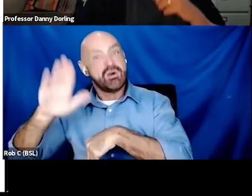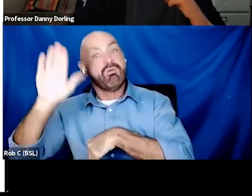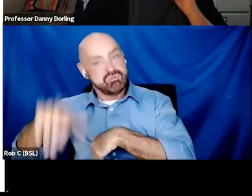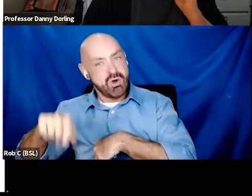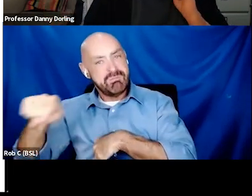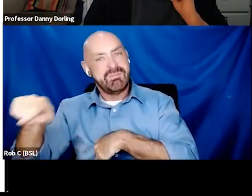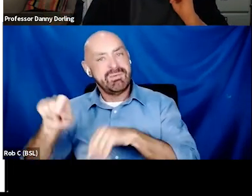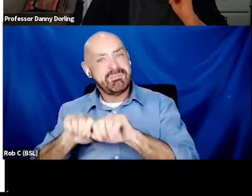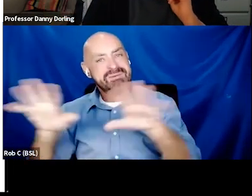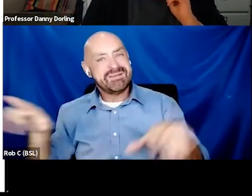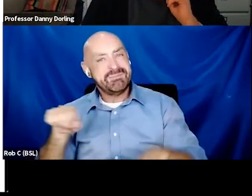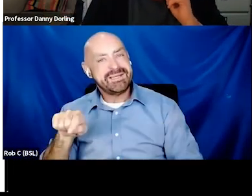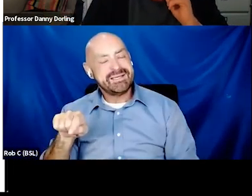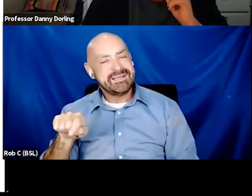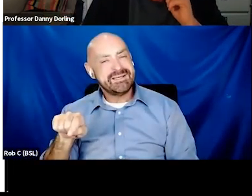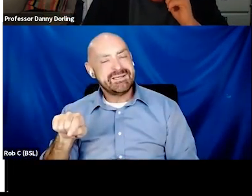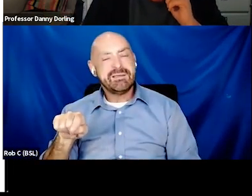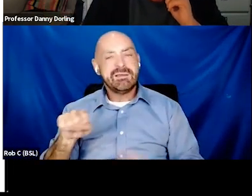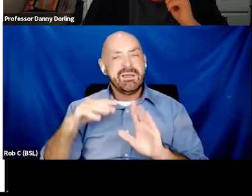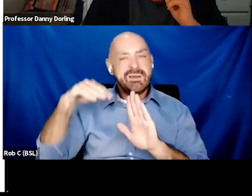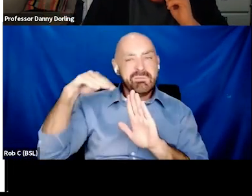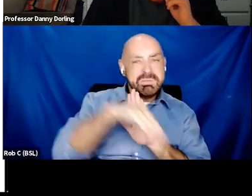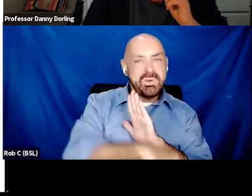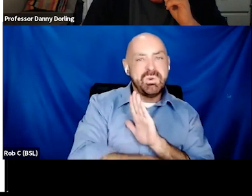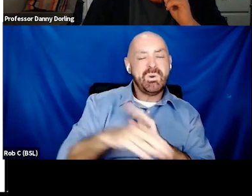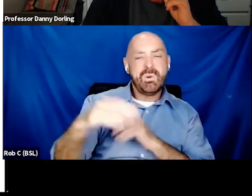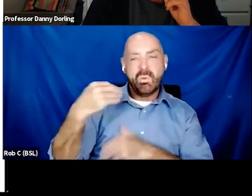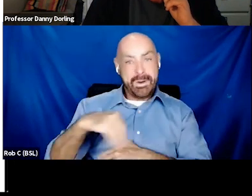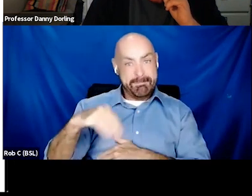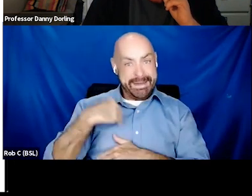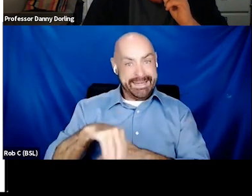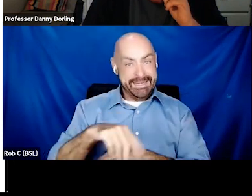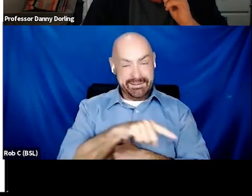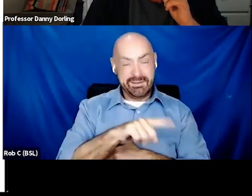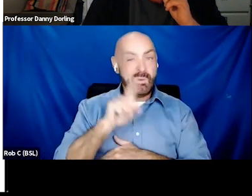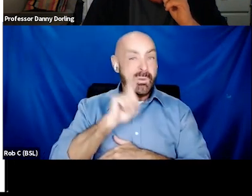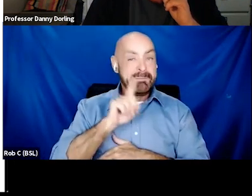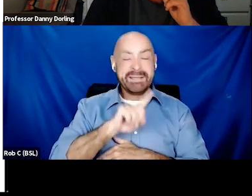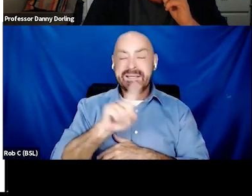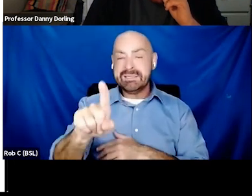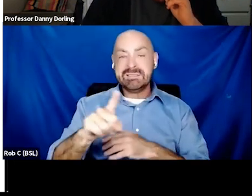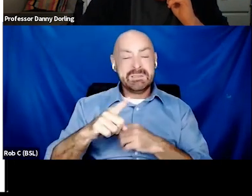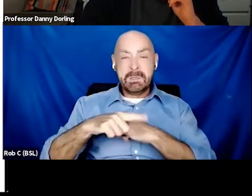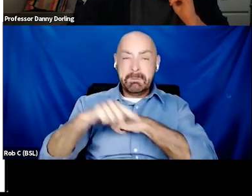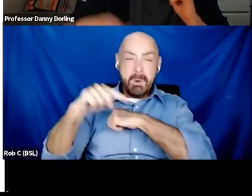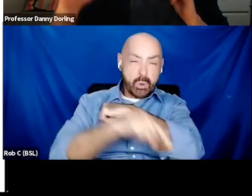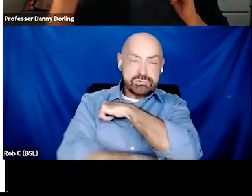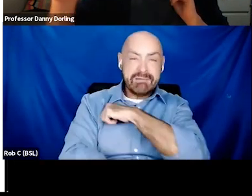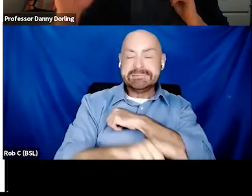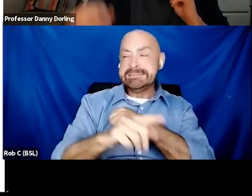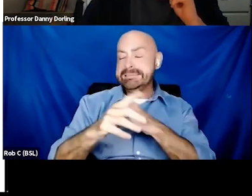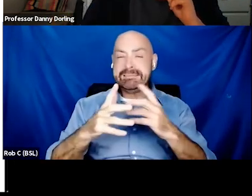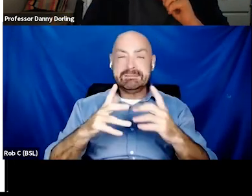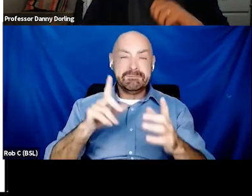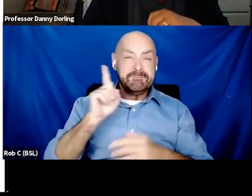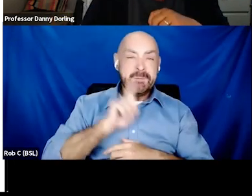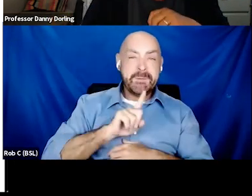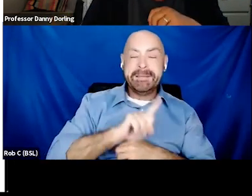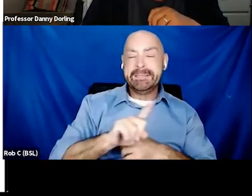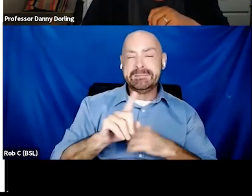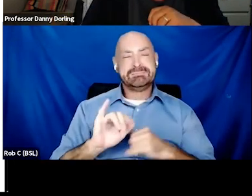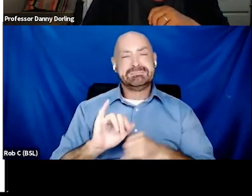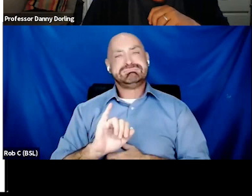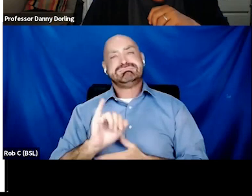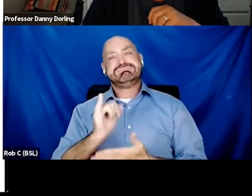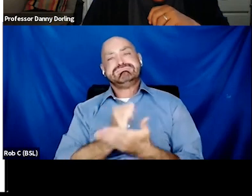The falls were bigger for women in particular. Austerity was particularly bad for women. The pandemic has been